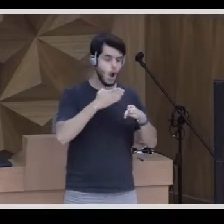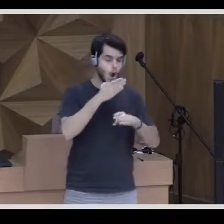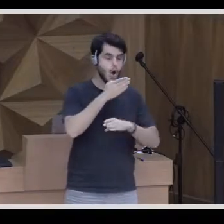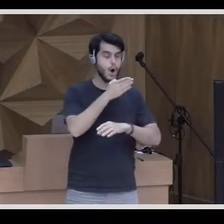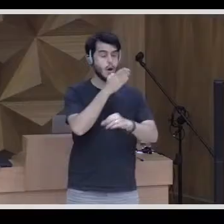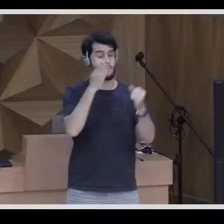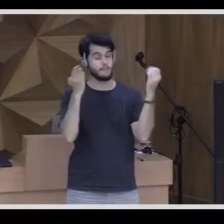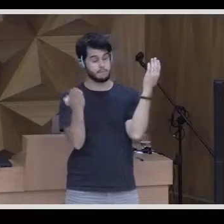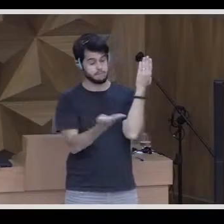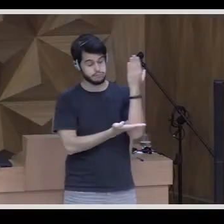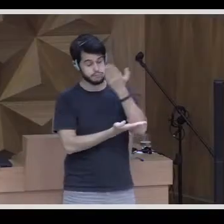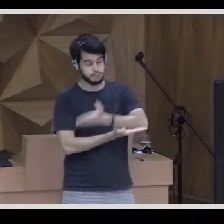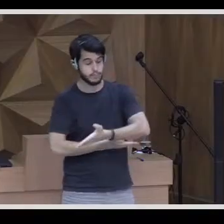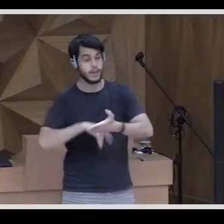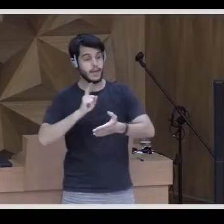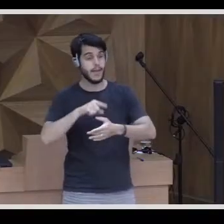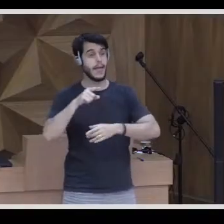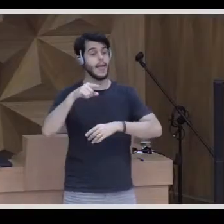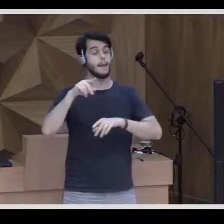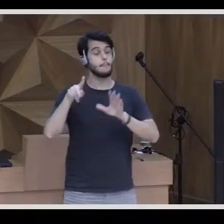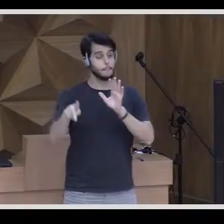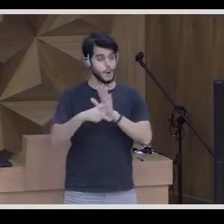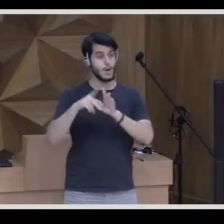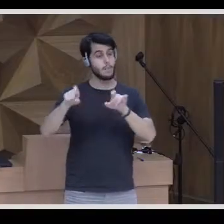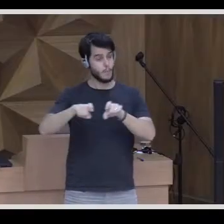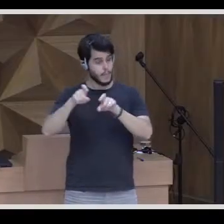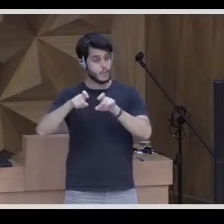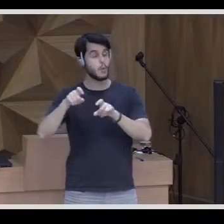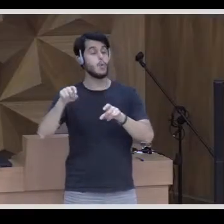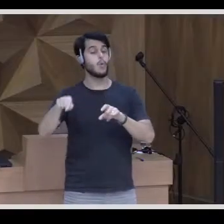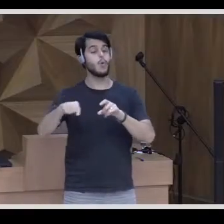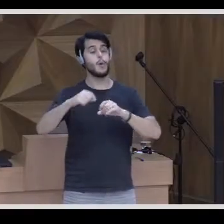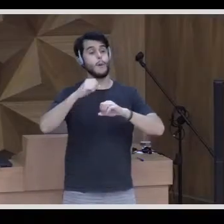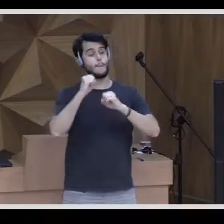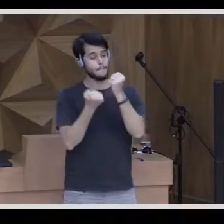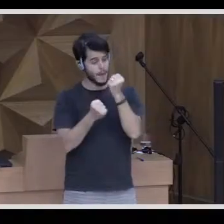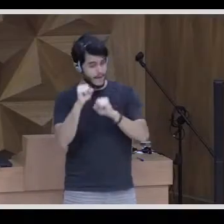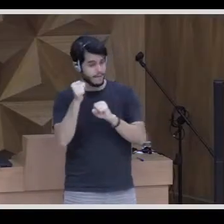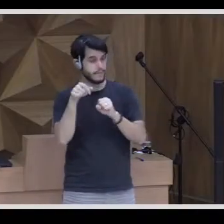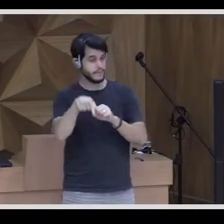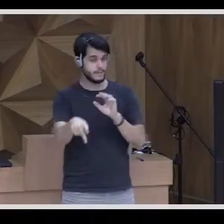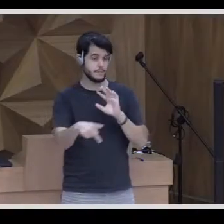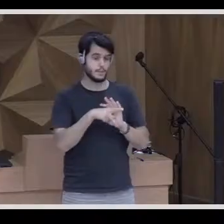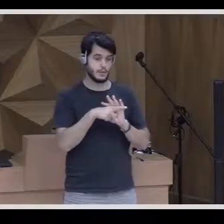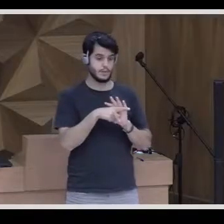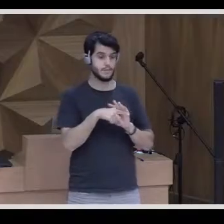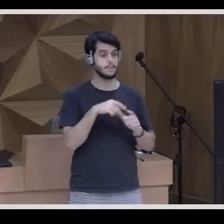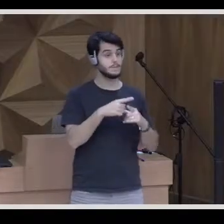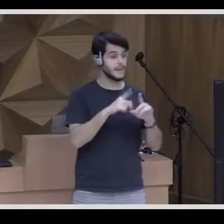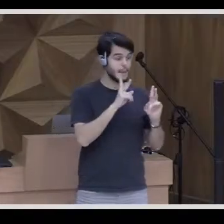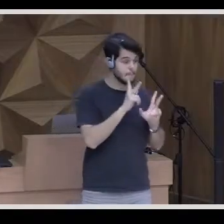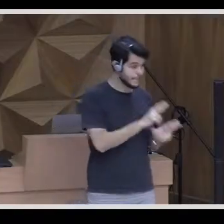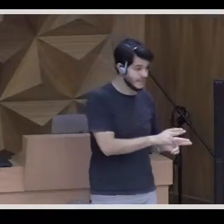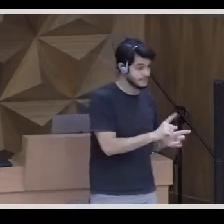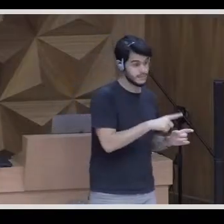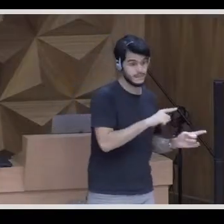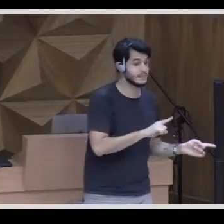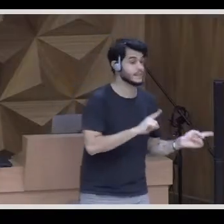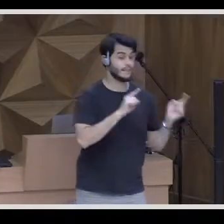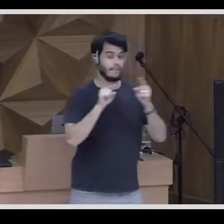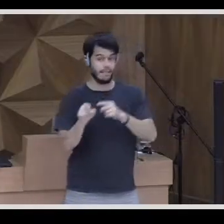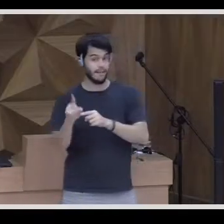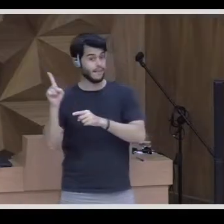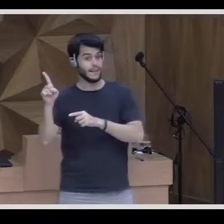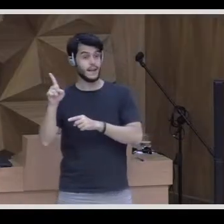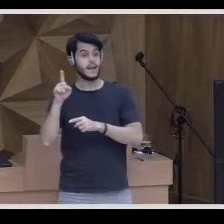those machines can't be used in New Zealand because we're on the side of a forest, side of a mountain mostly in these forests. So part